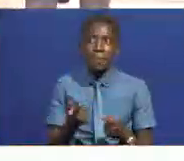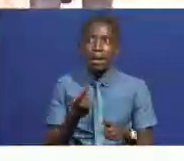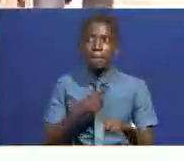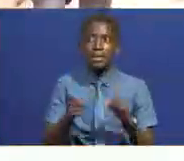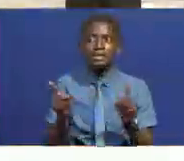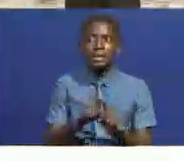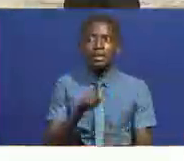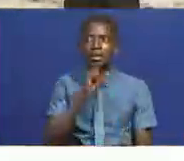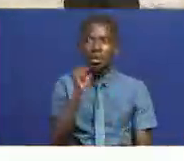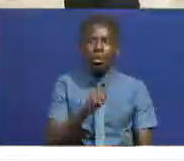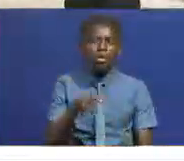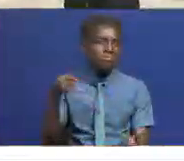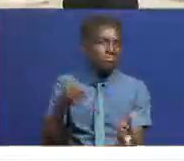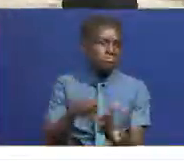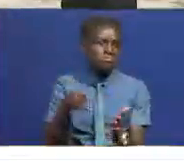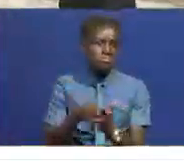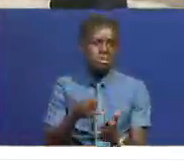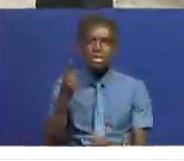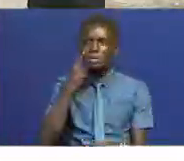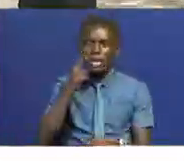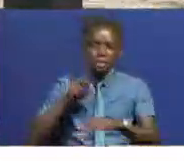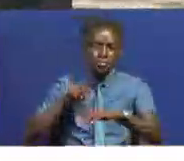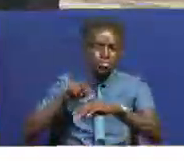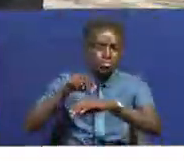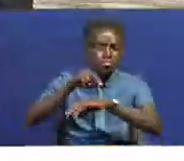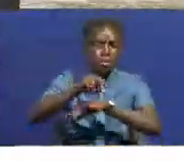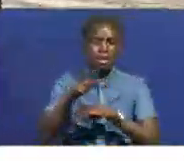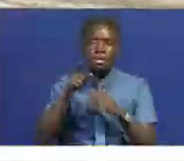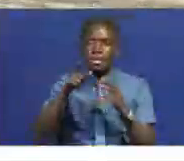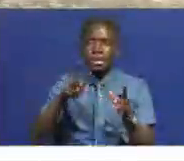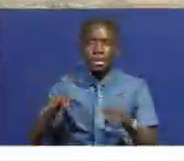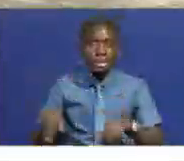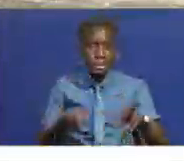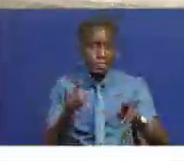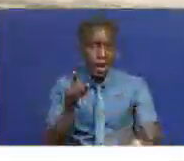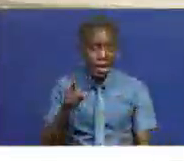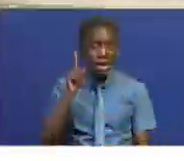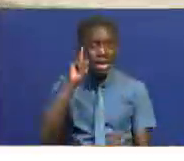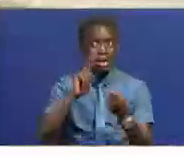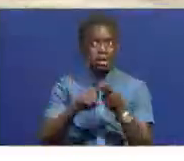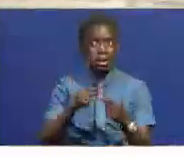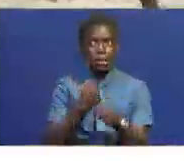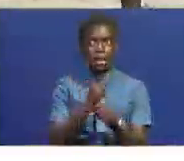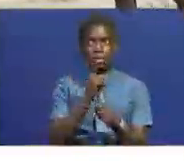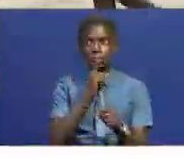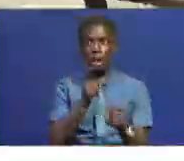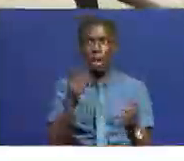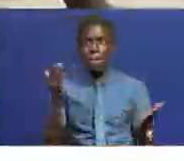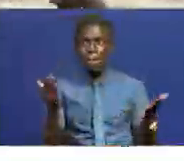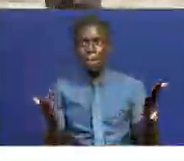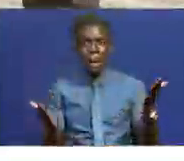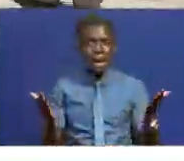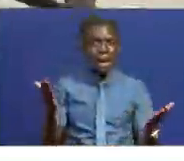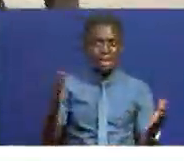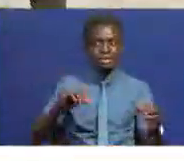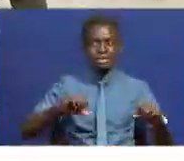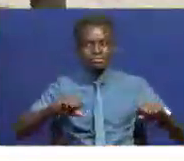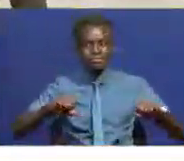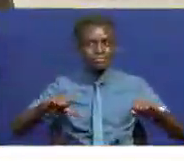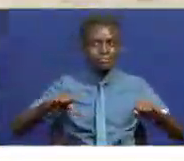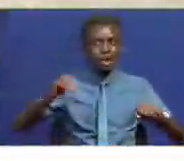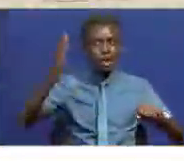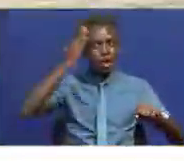spared, as others opt to cross in the indigenous way to ensure they keep their balance, perhaps in recognition there is safety in